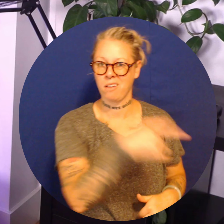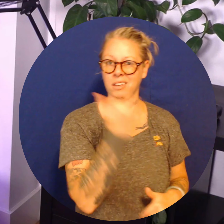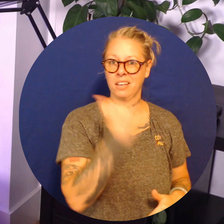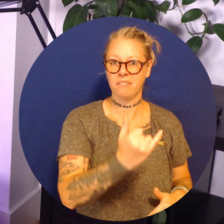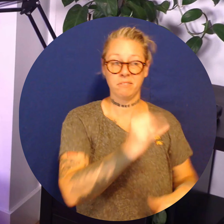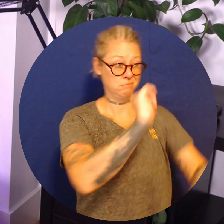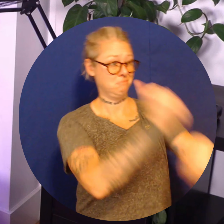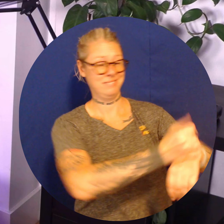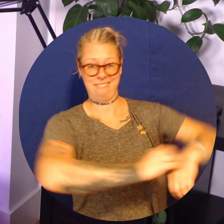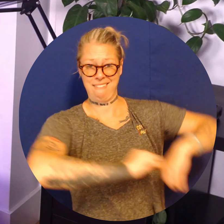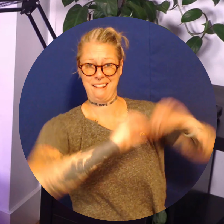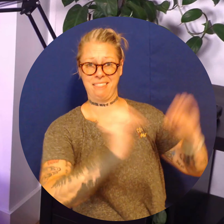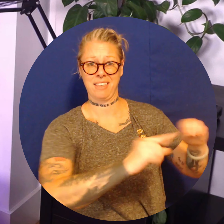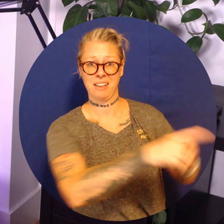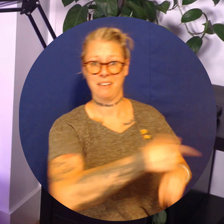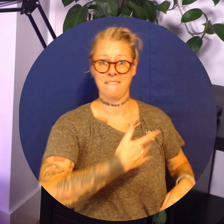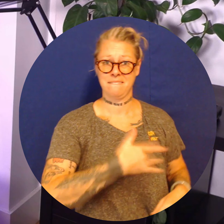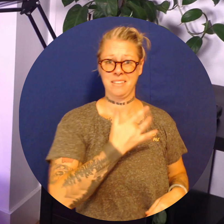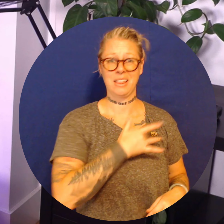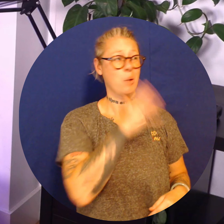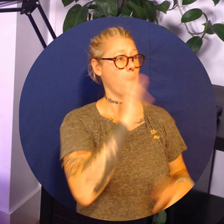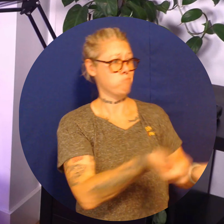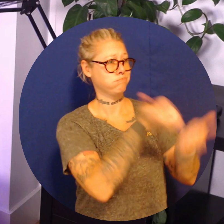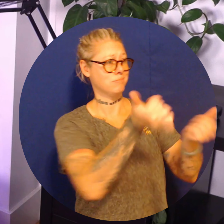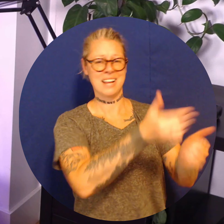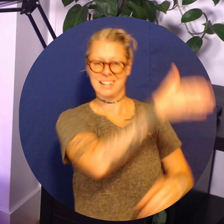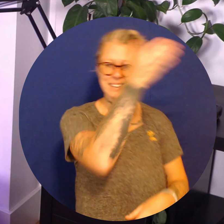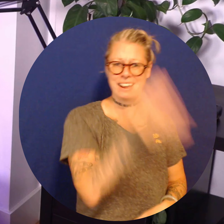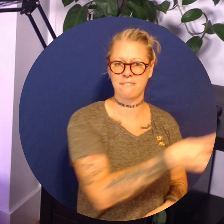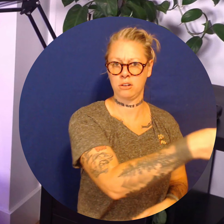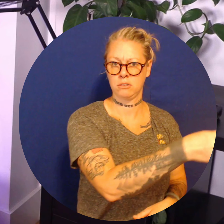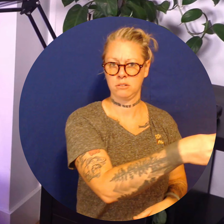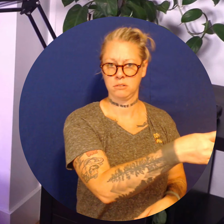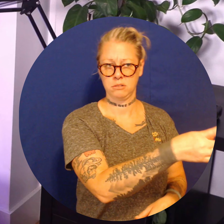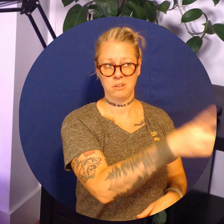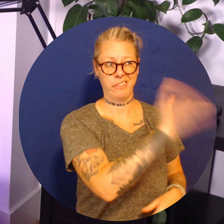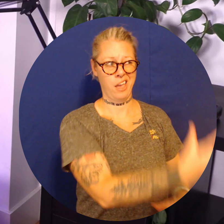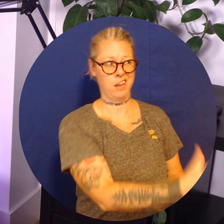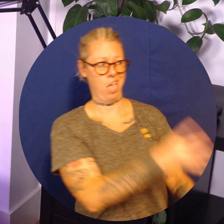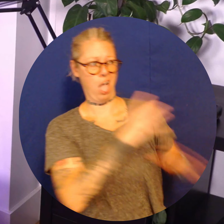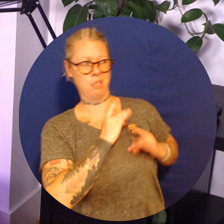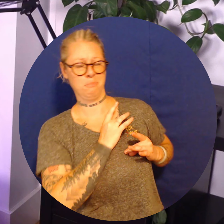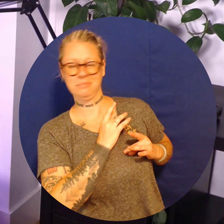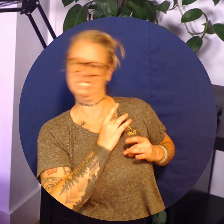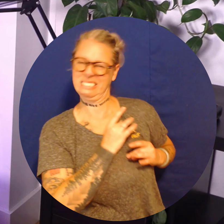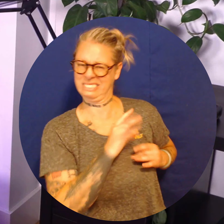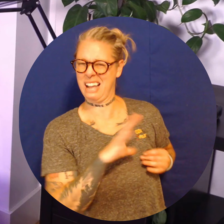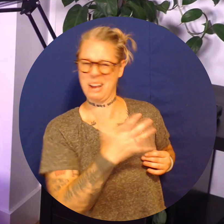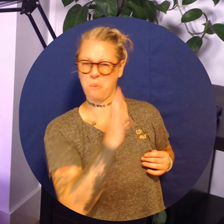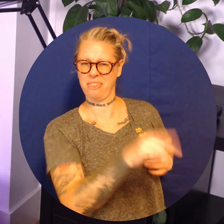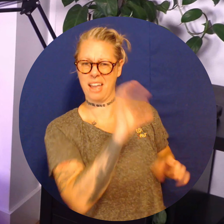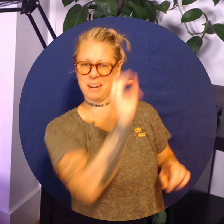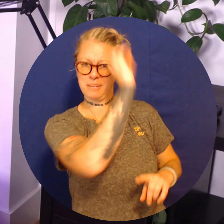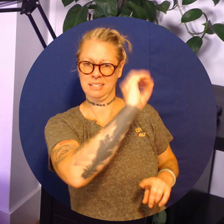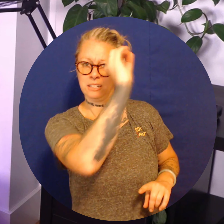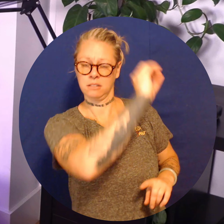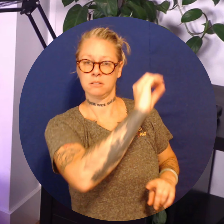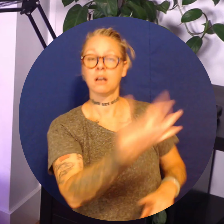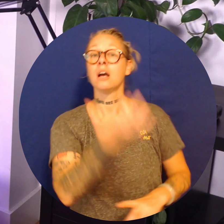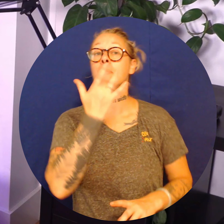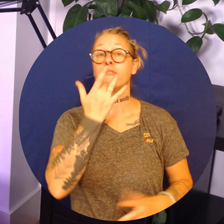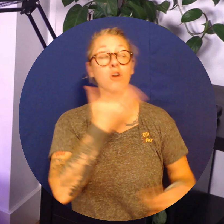want to hang around somebody who really truly believes that abundance is hard so that they can get that shit on me no i don't want